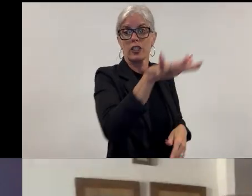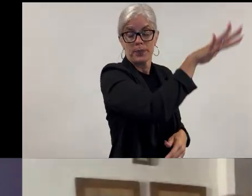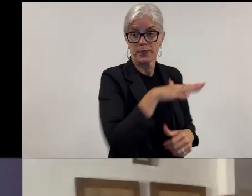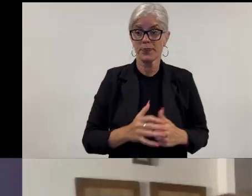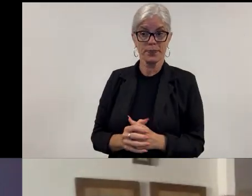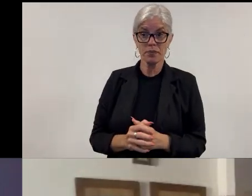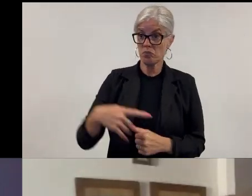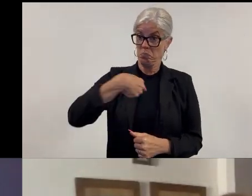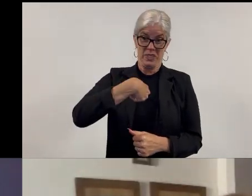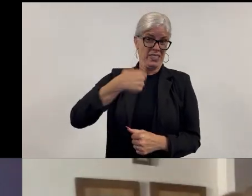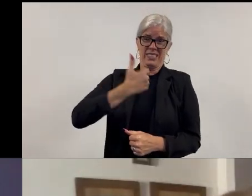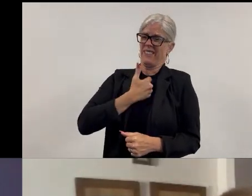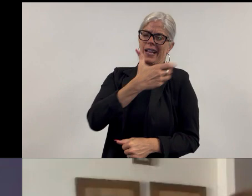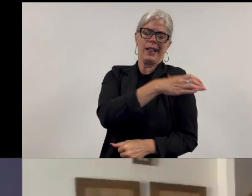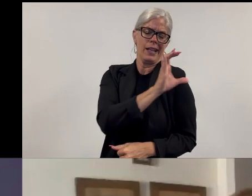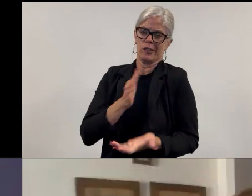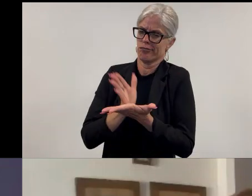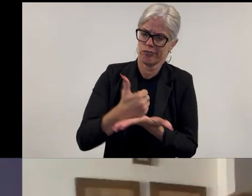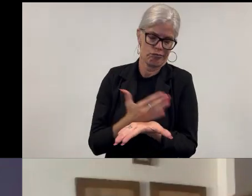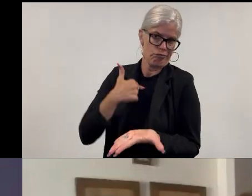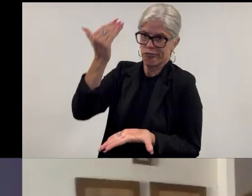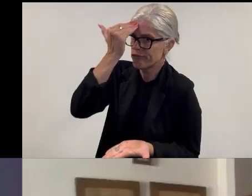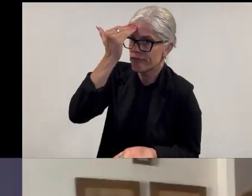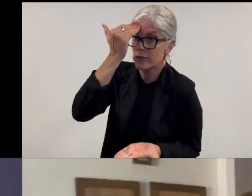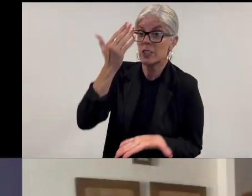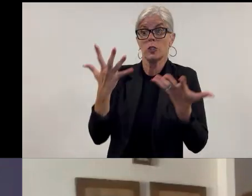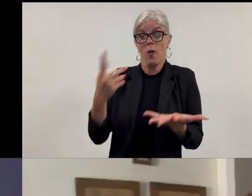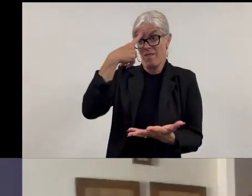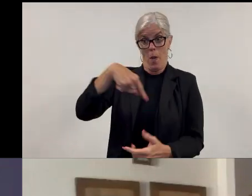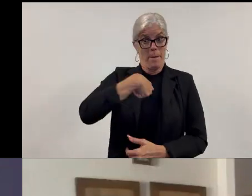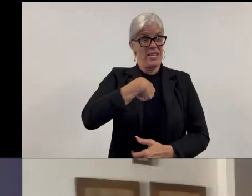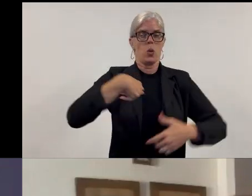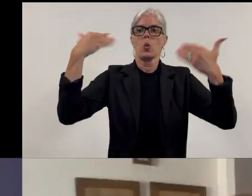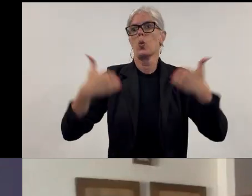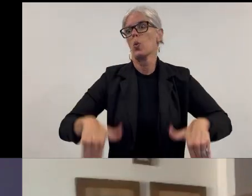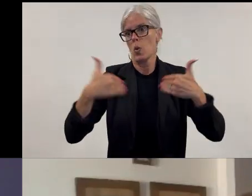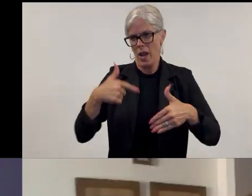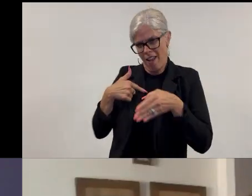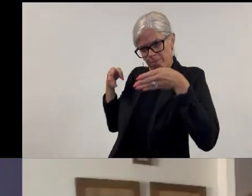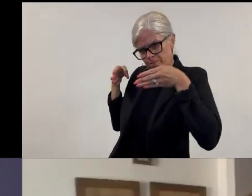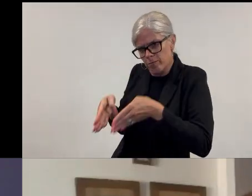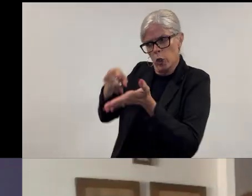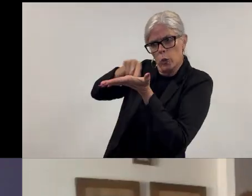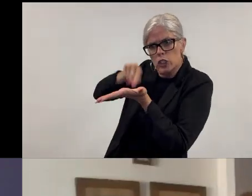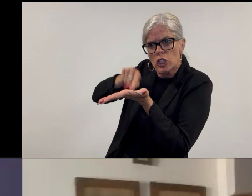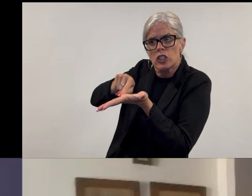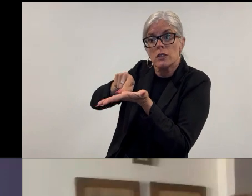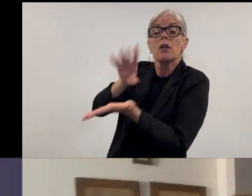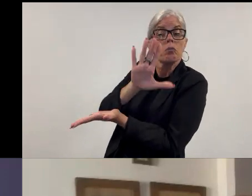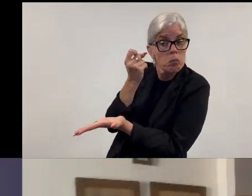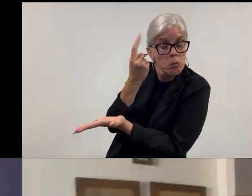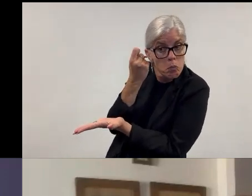level, at the injured mouse, part of it we can translate directly to the clinical care. I'm a clinician through and through. So